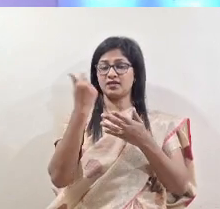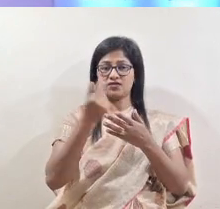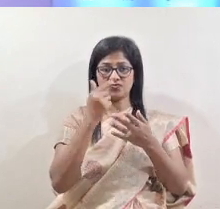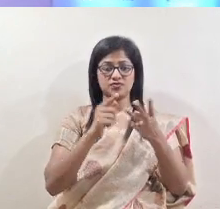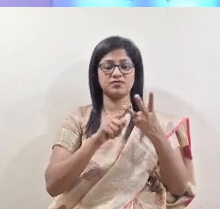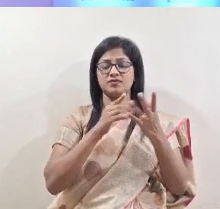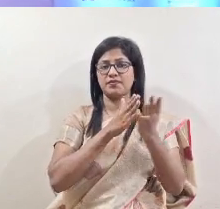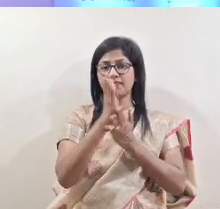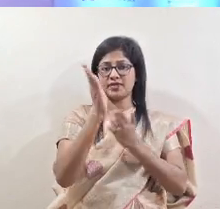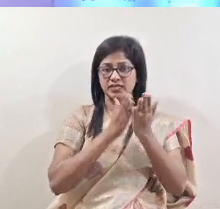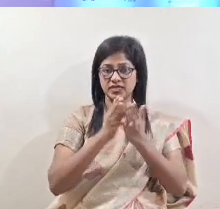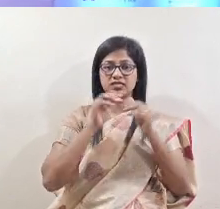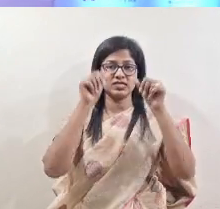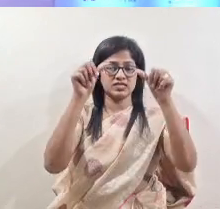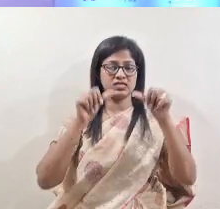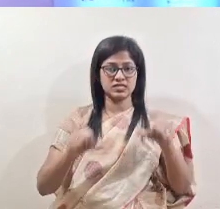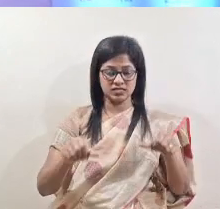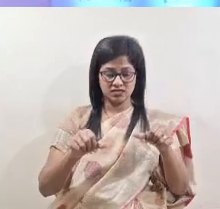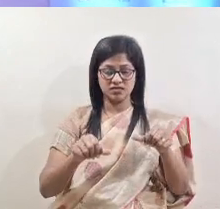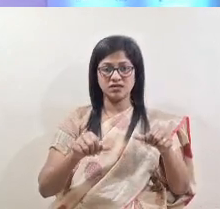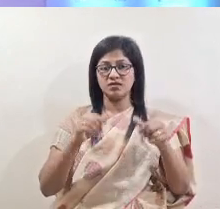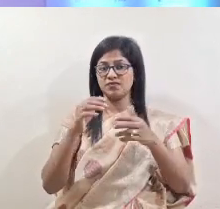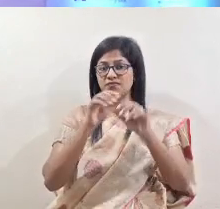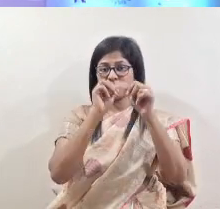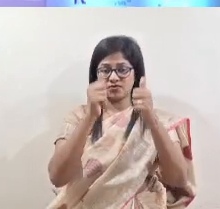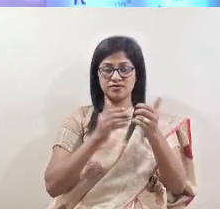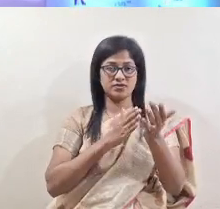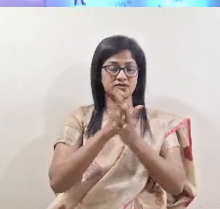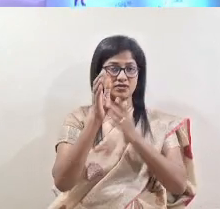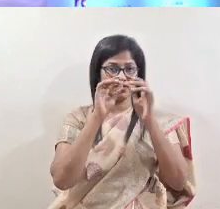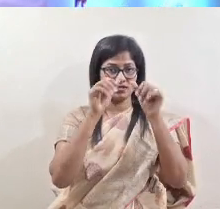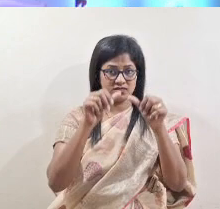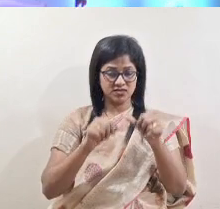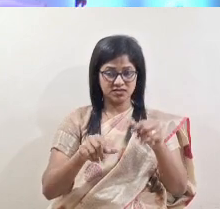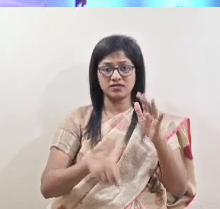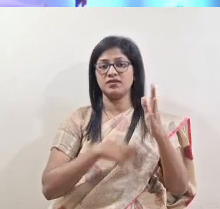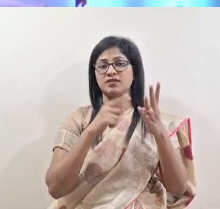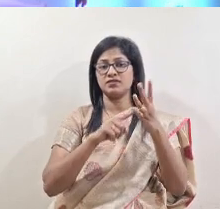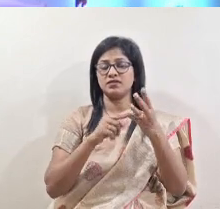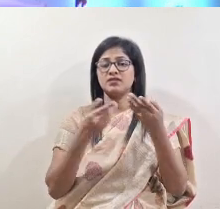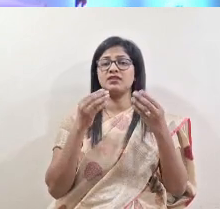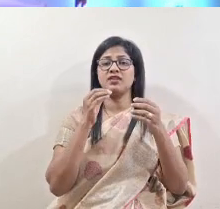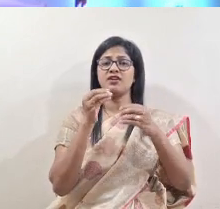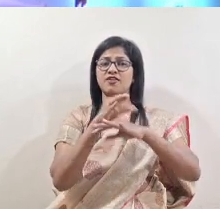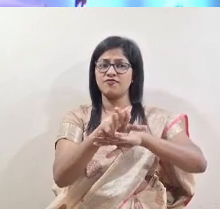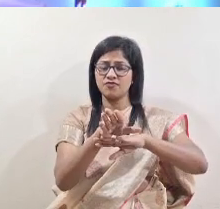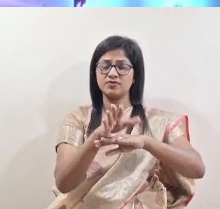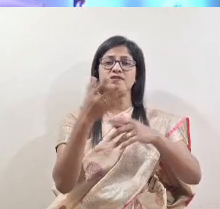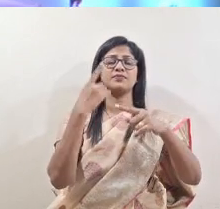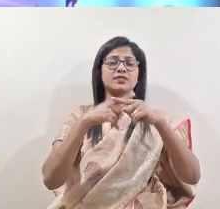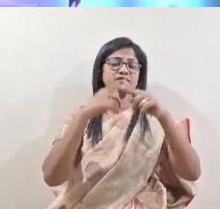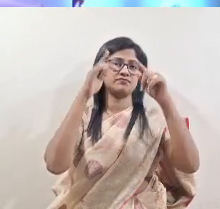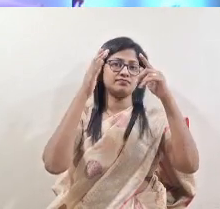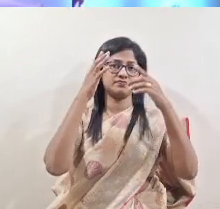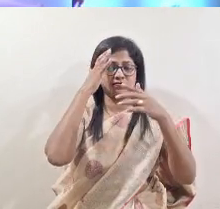that we have used, the methods, then the results of the modeling and the inferences and